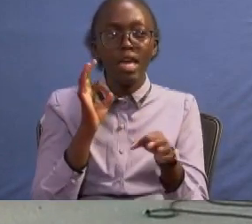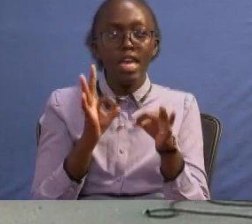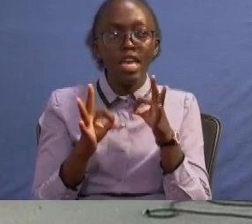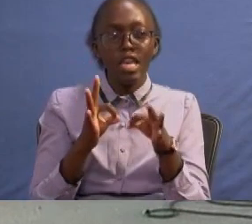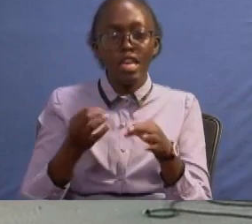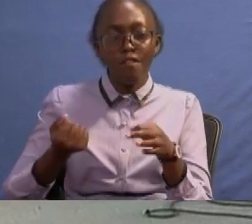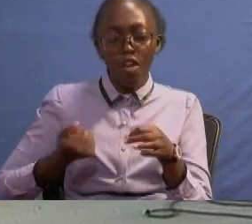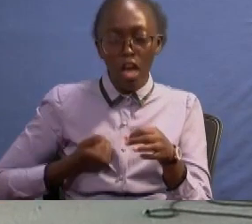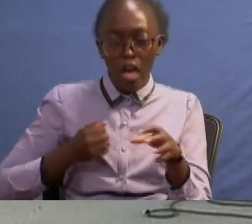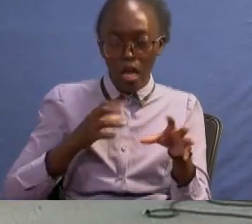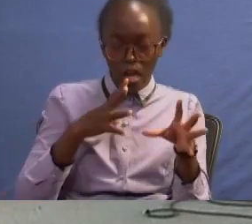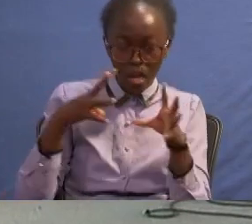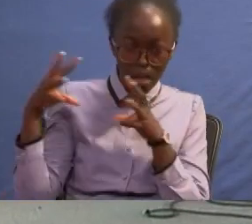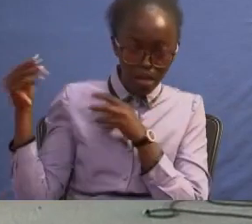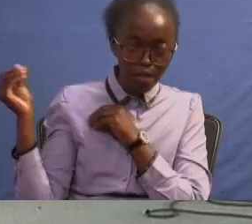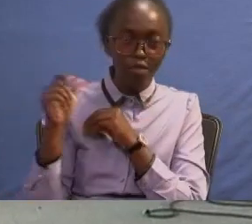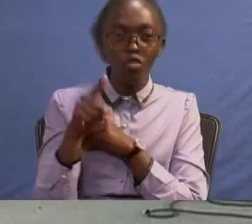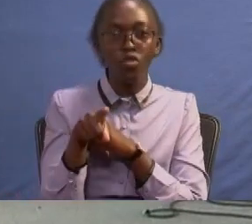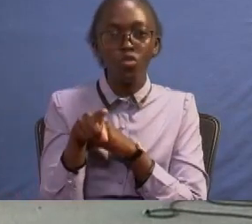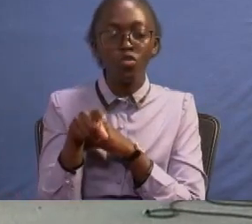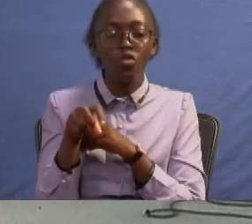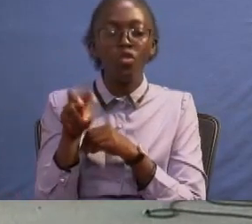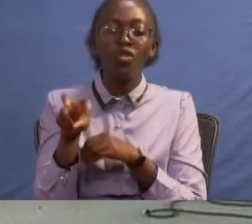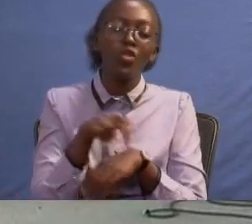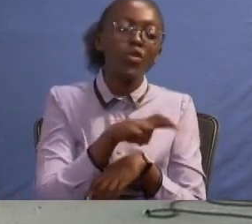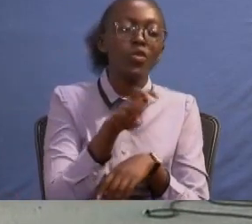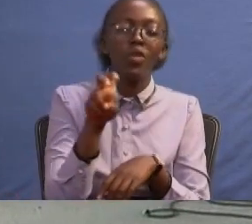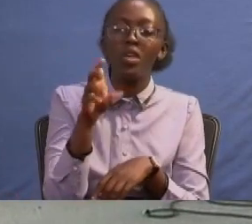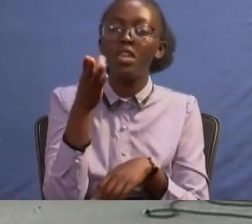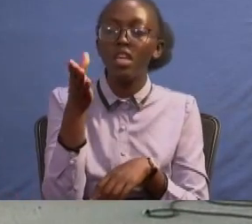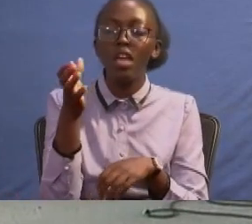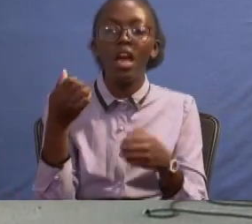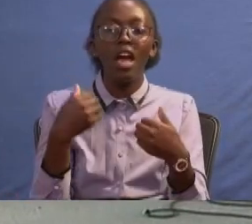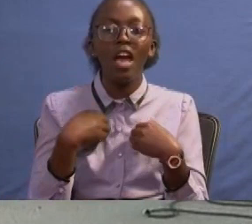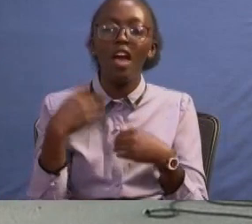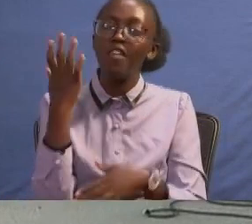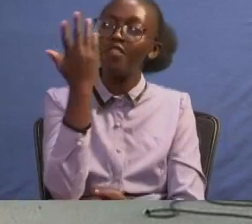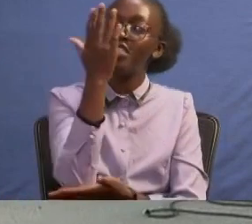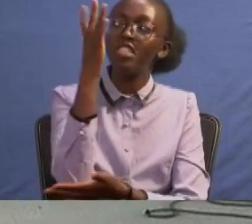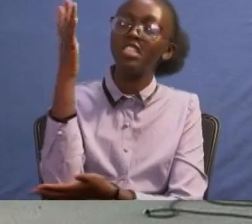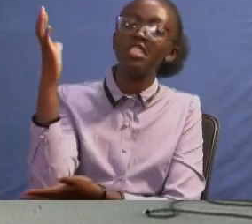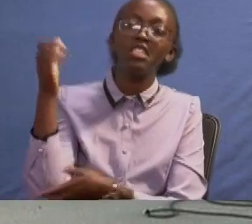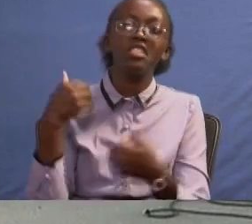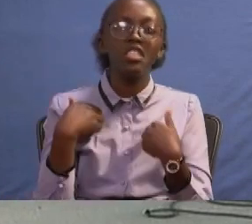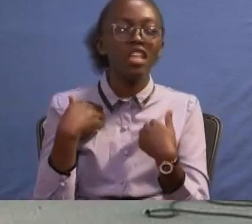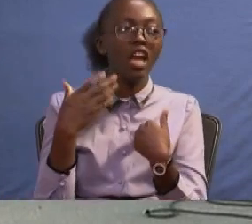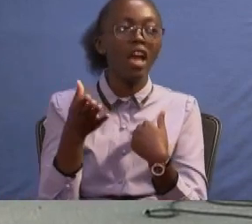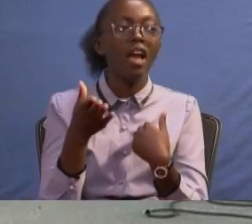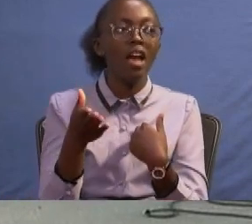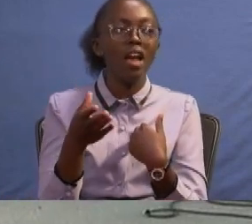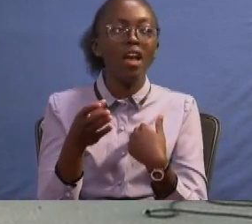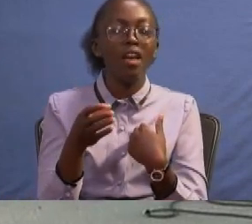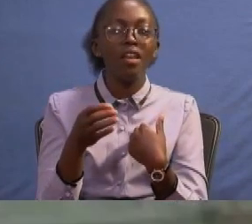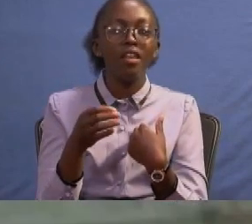leaves you, just go around. There are very many trees here, and I can see a yellow one just in front of me. Pick